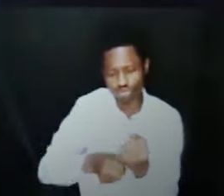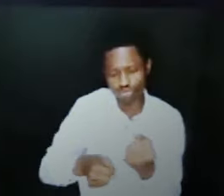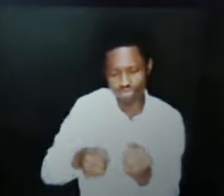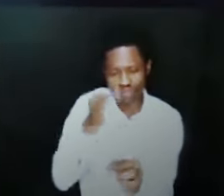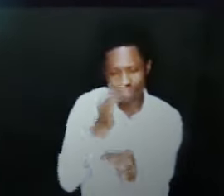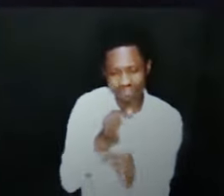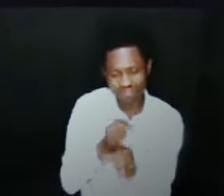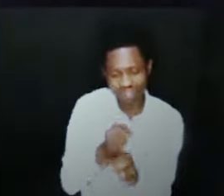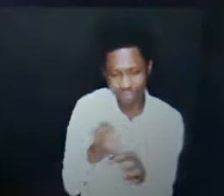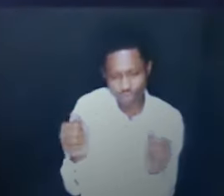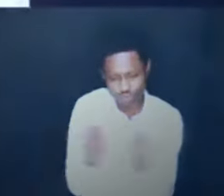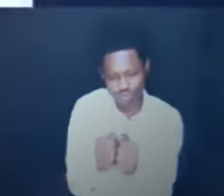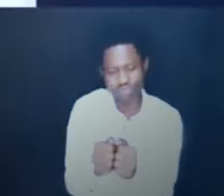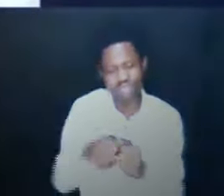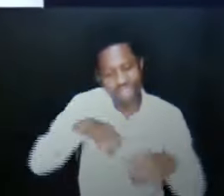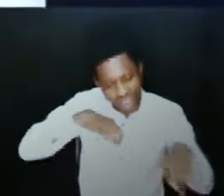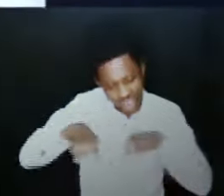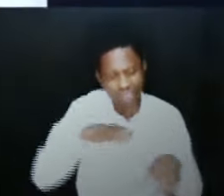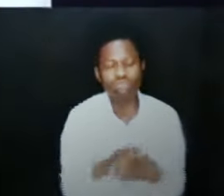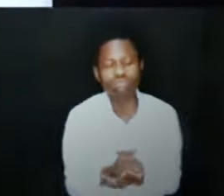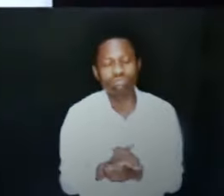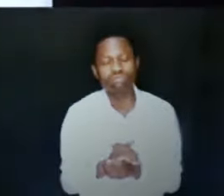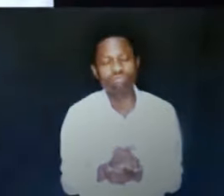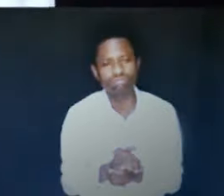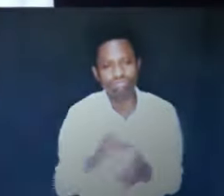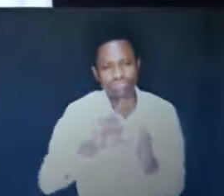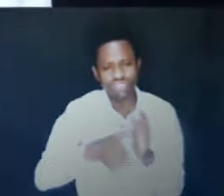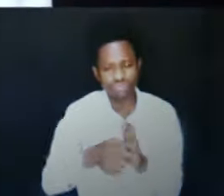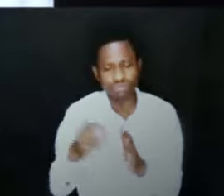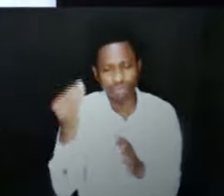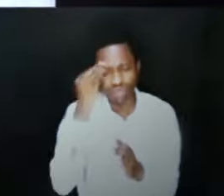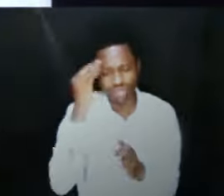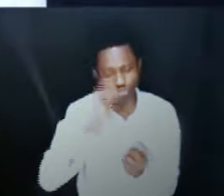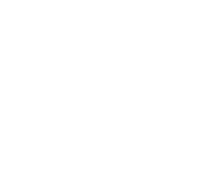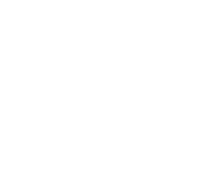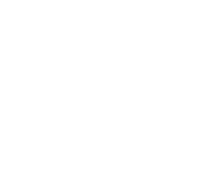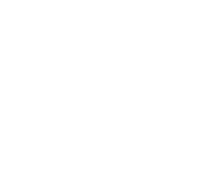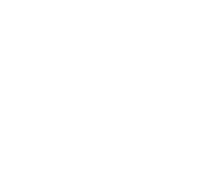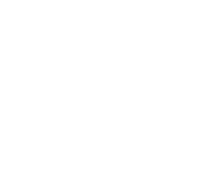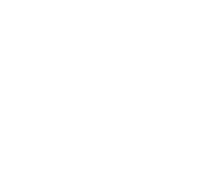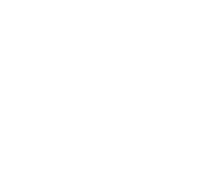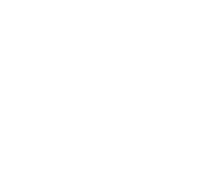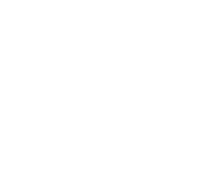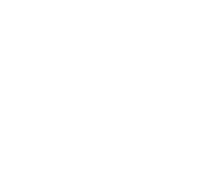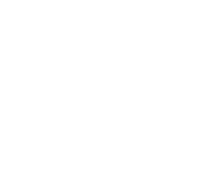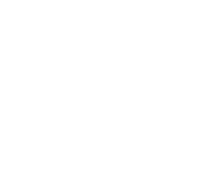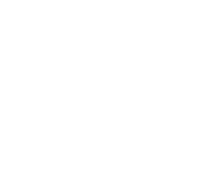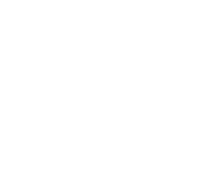with this. God bless you.